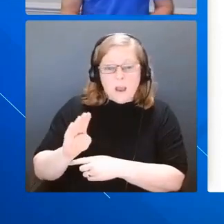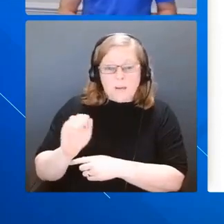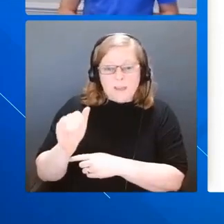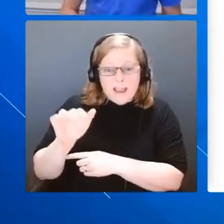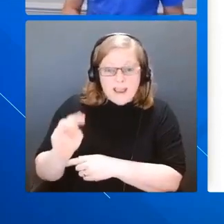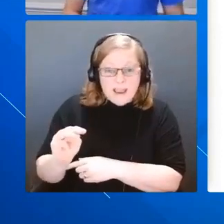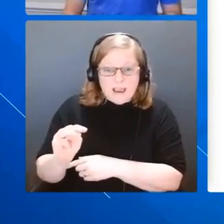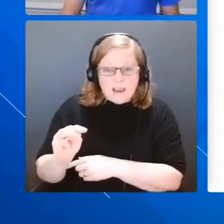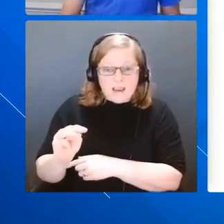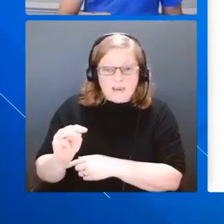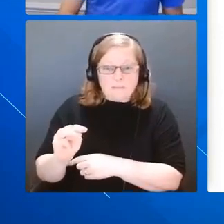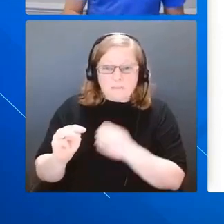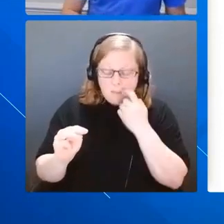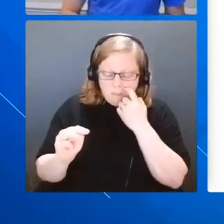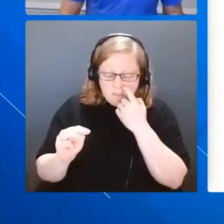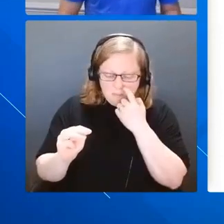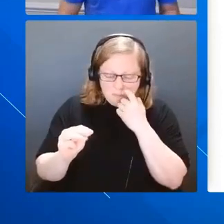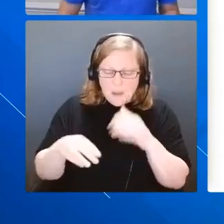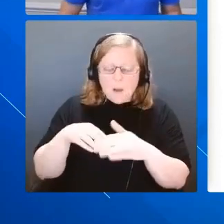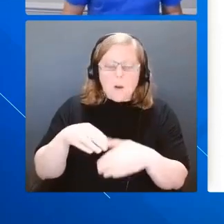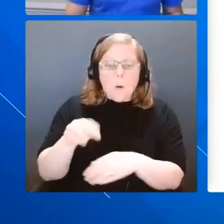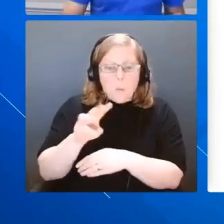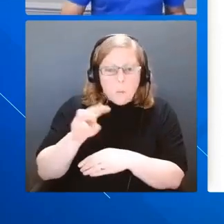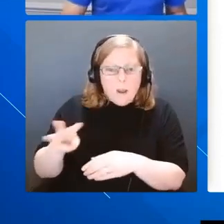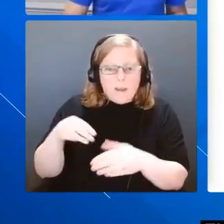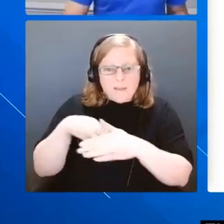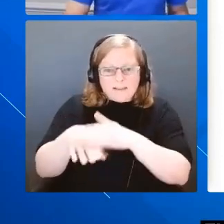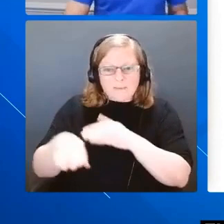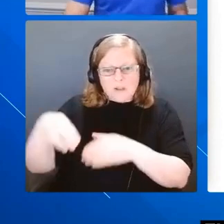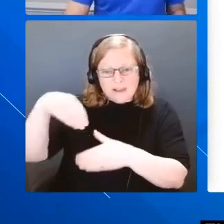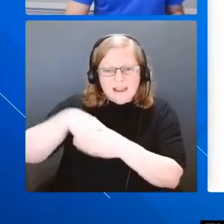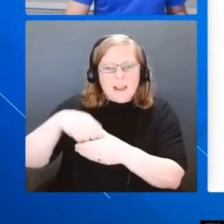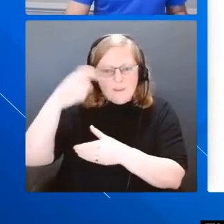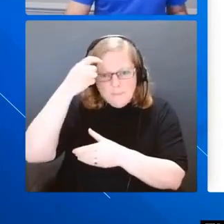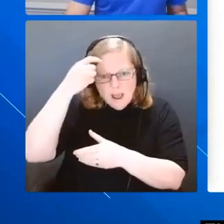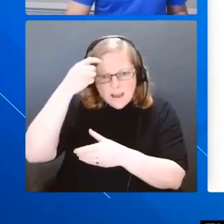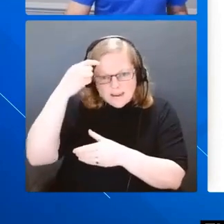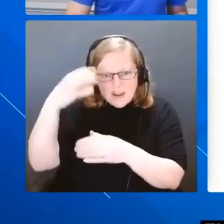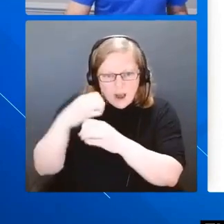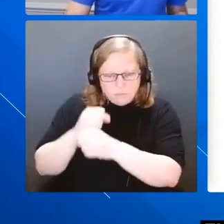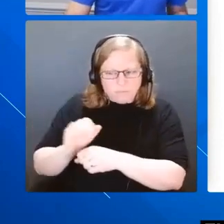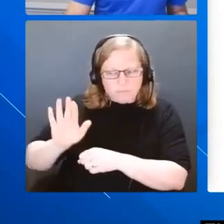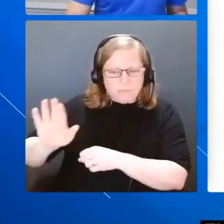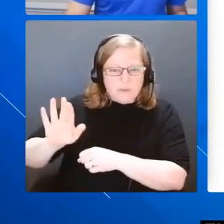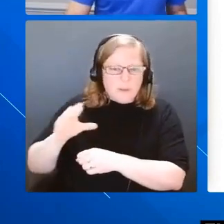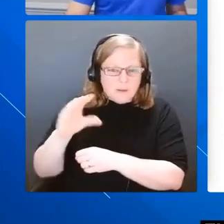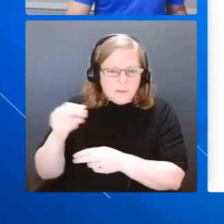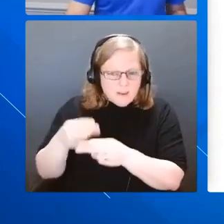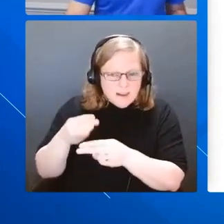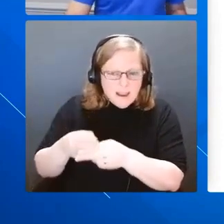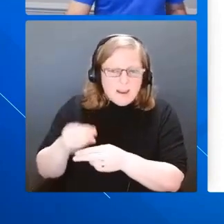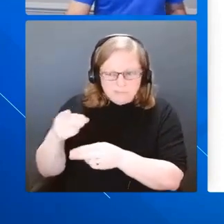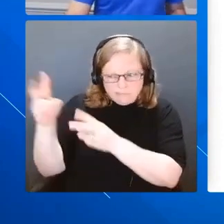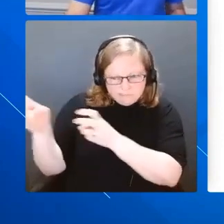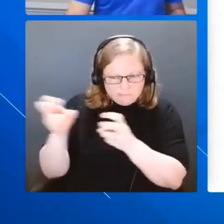for Web Accessibility in Mind. I stole that quote. There's a nice little article on alt text.